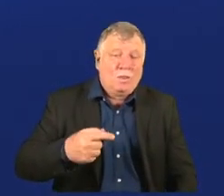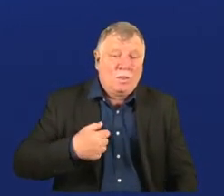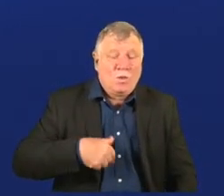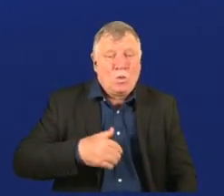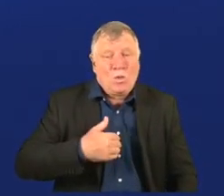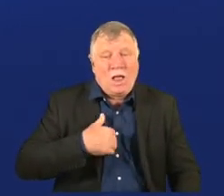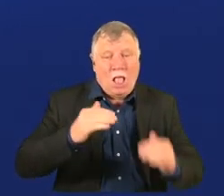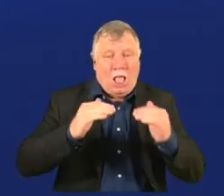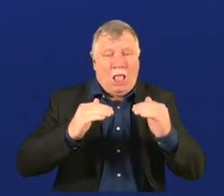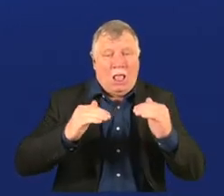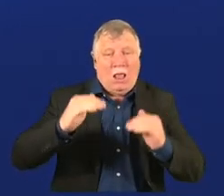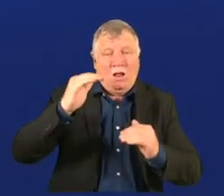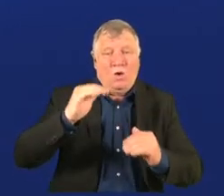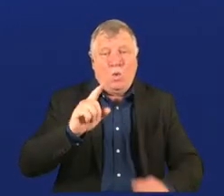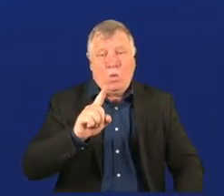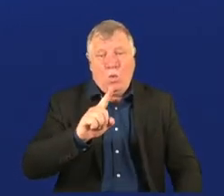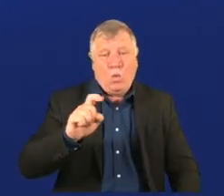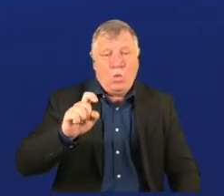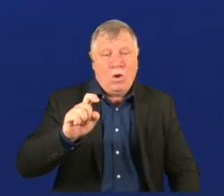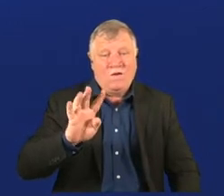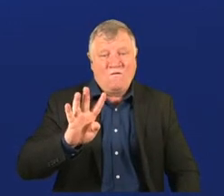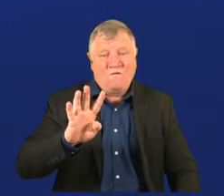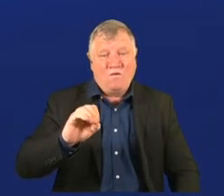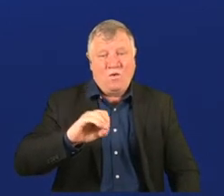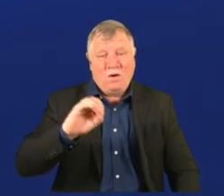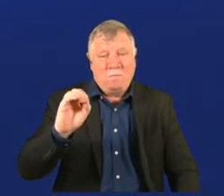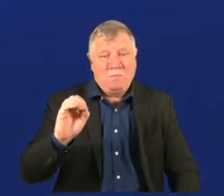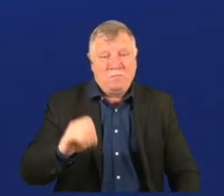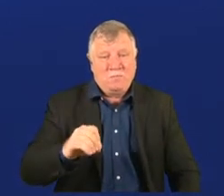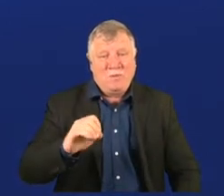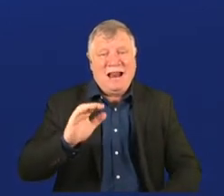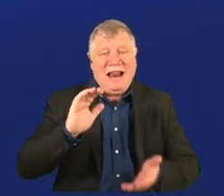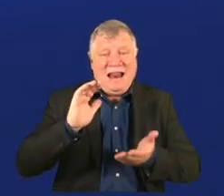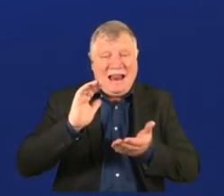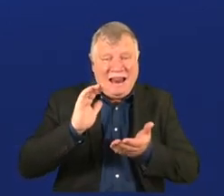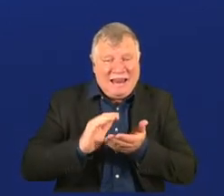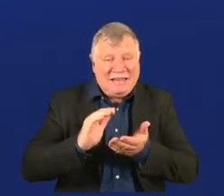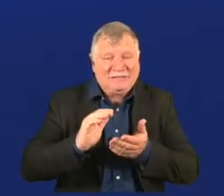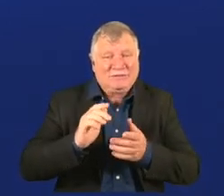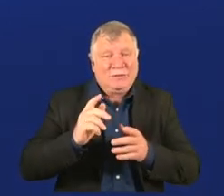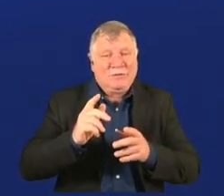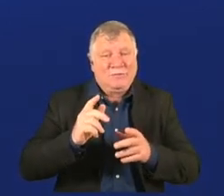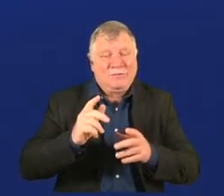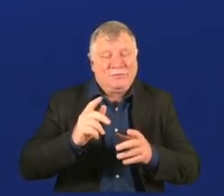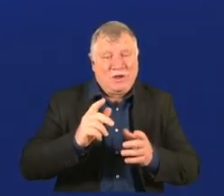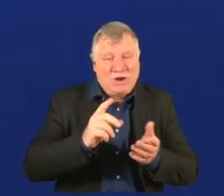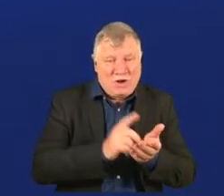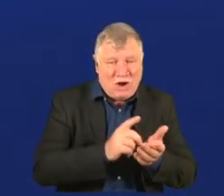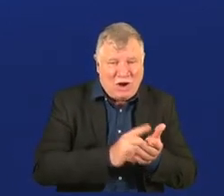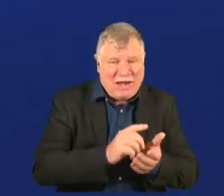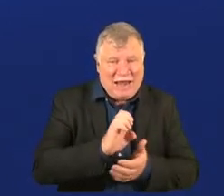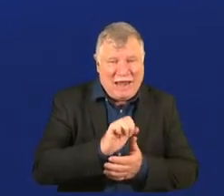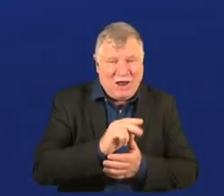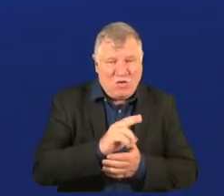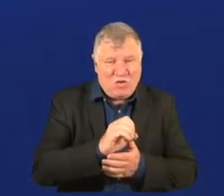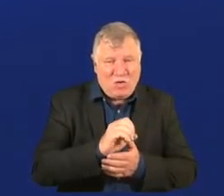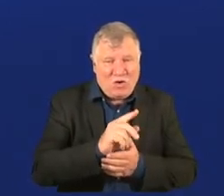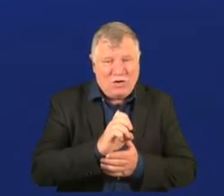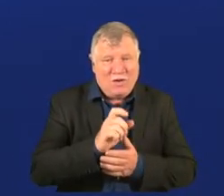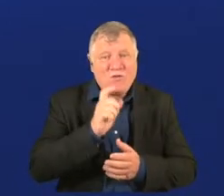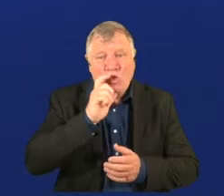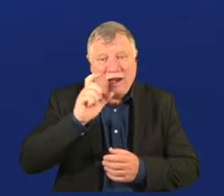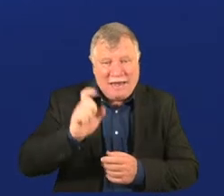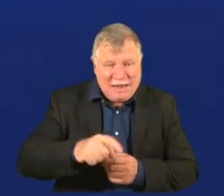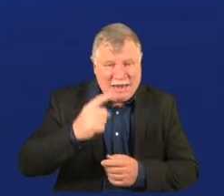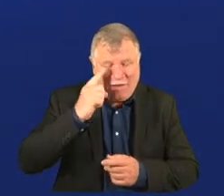have a gap that is 140% fewer physicians, endocrinologists, than the island needs